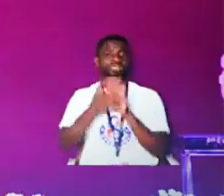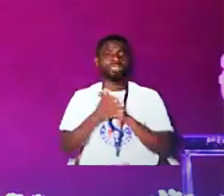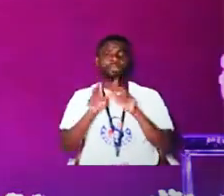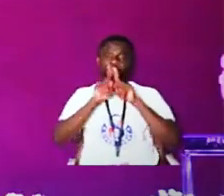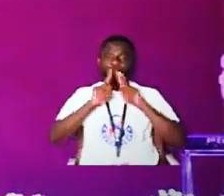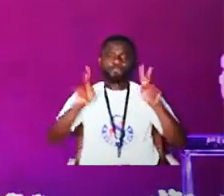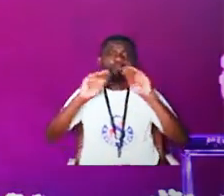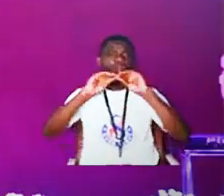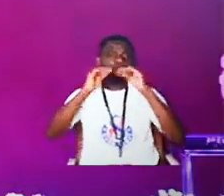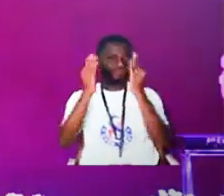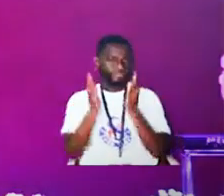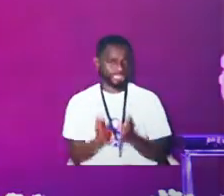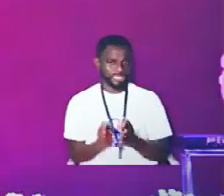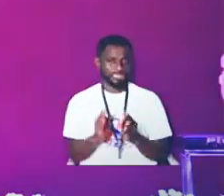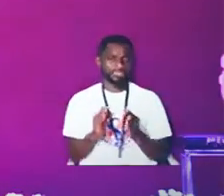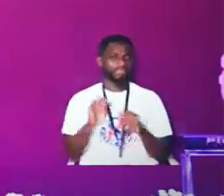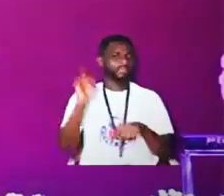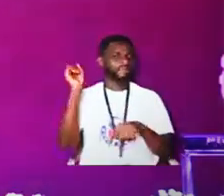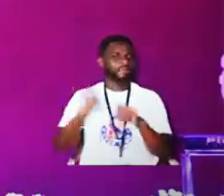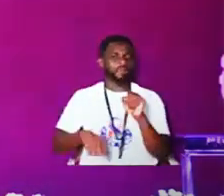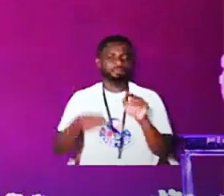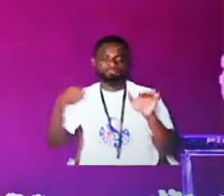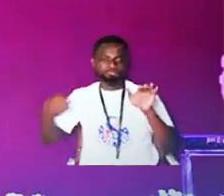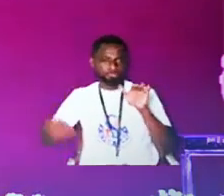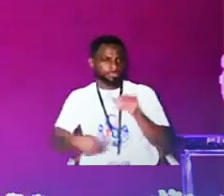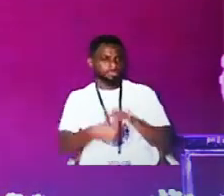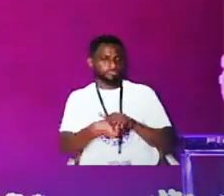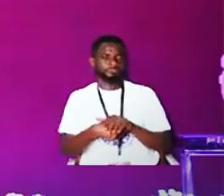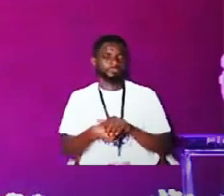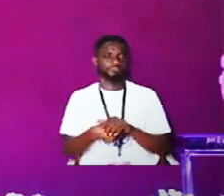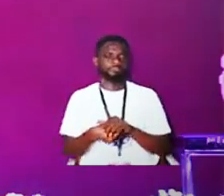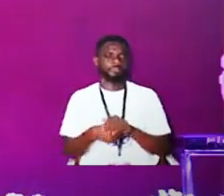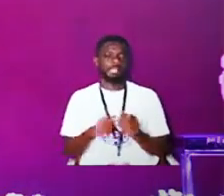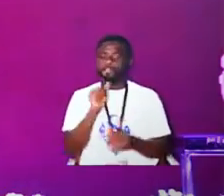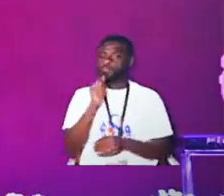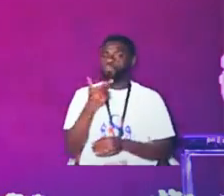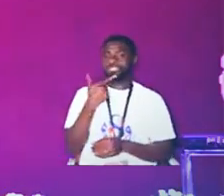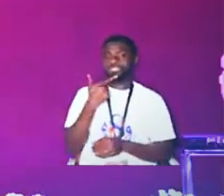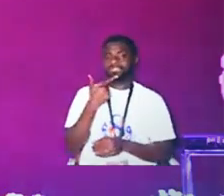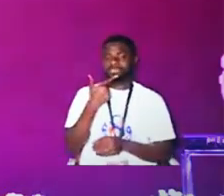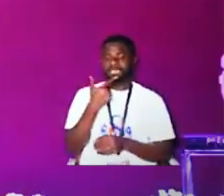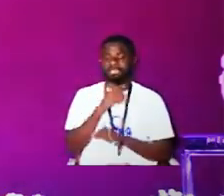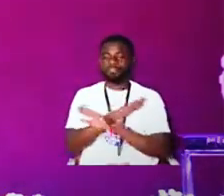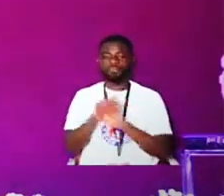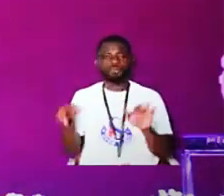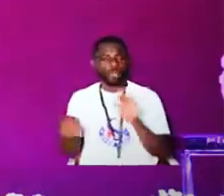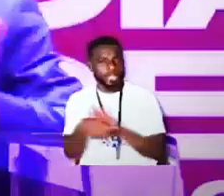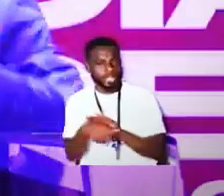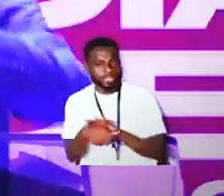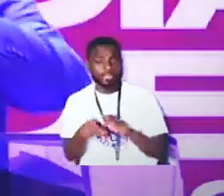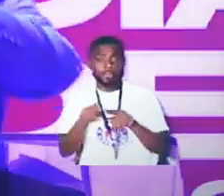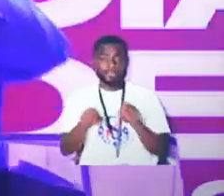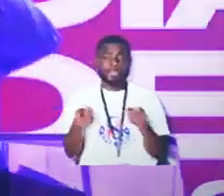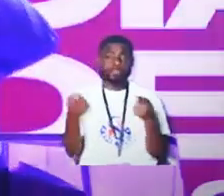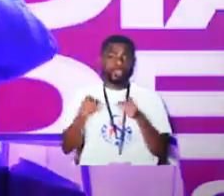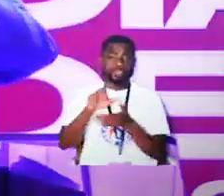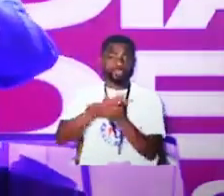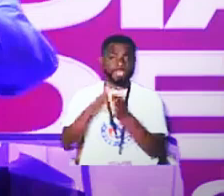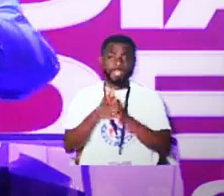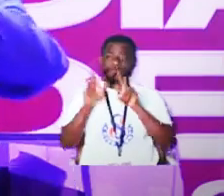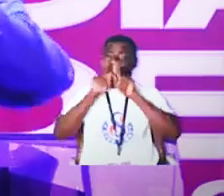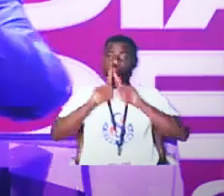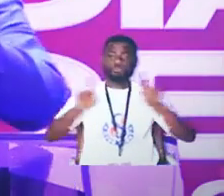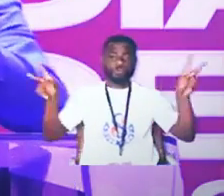officials cannot hide. I'm not saying they shouldn't hide. But once you're a public